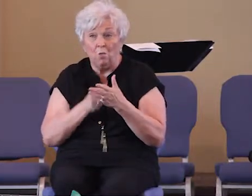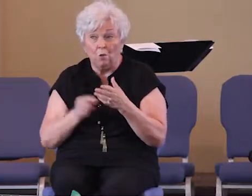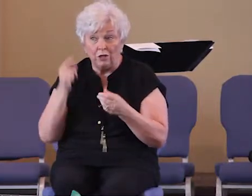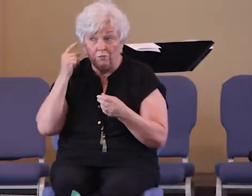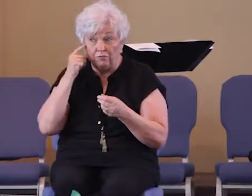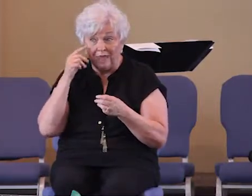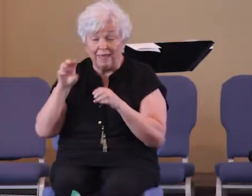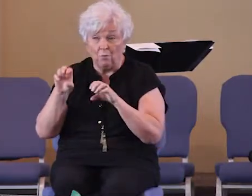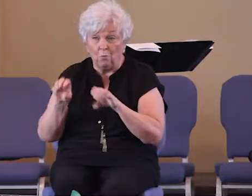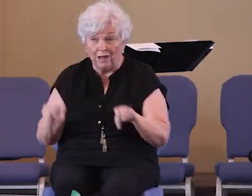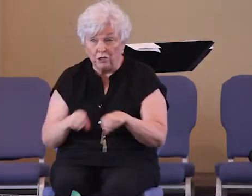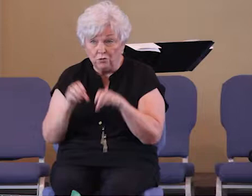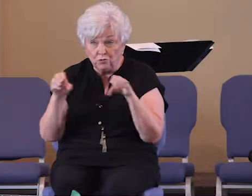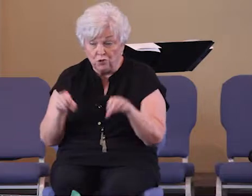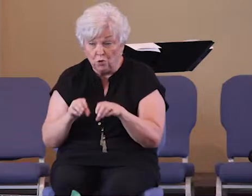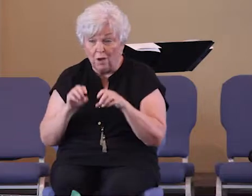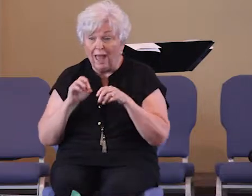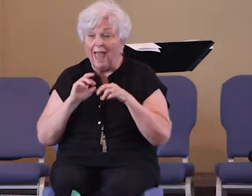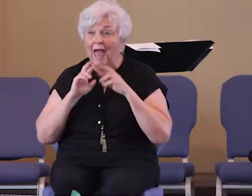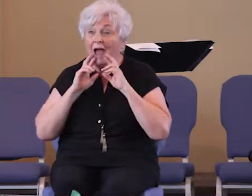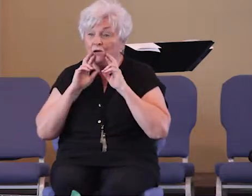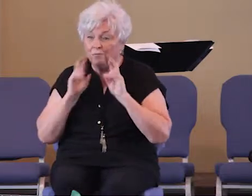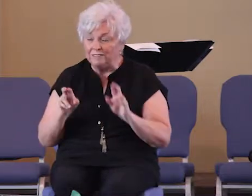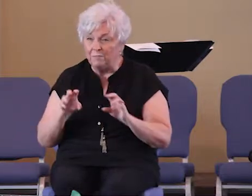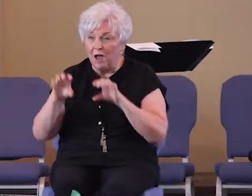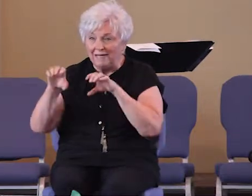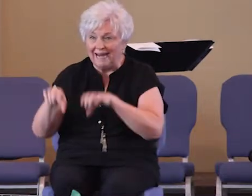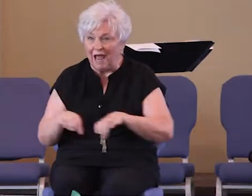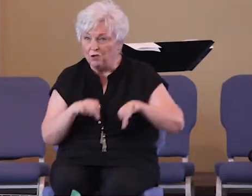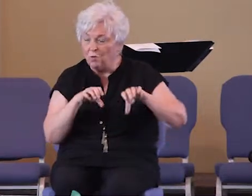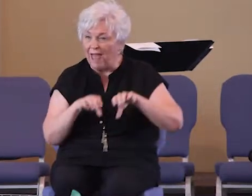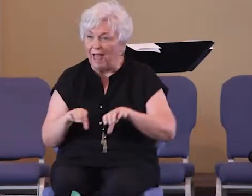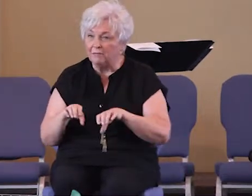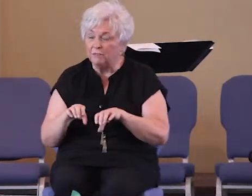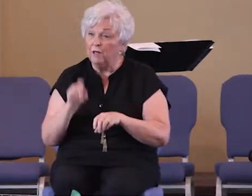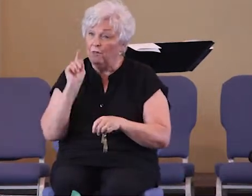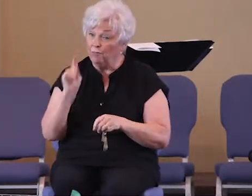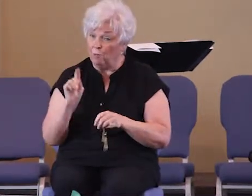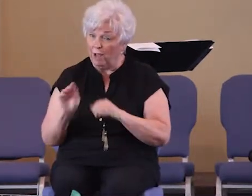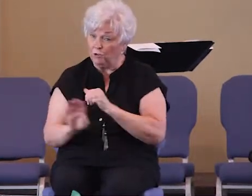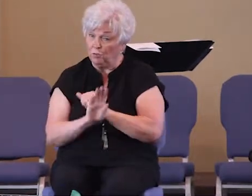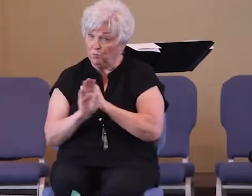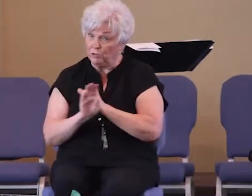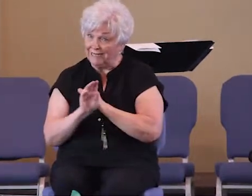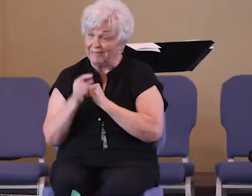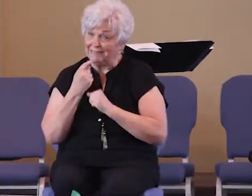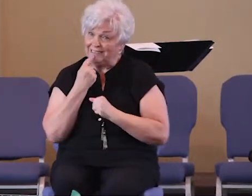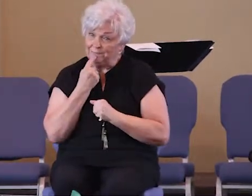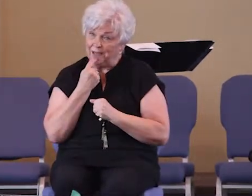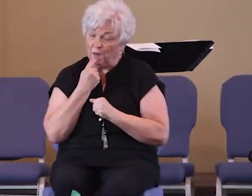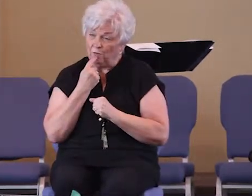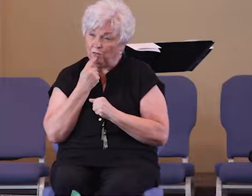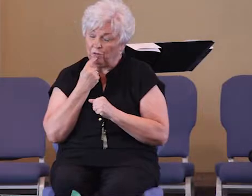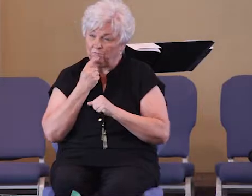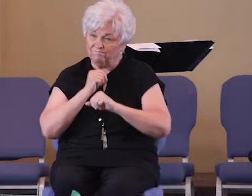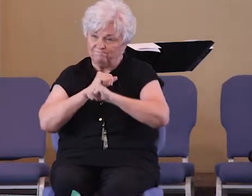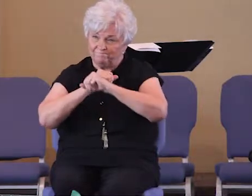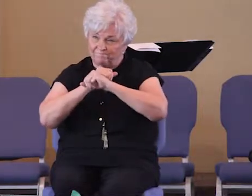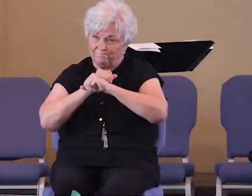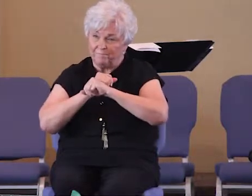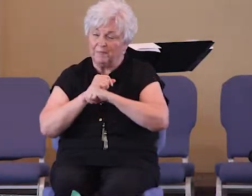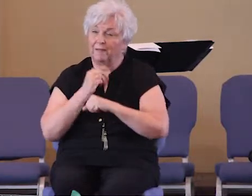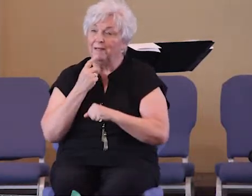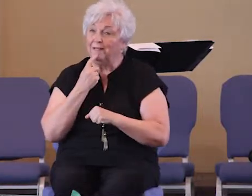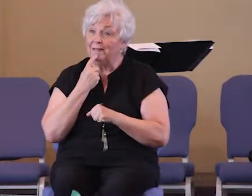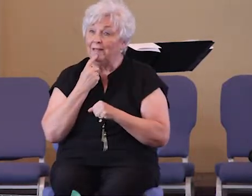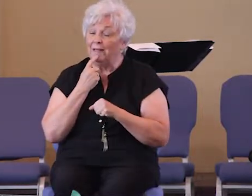how you act. And the one who guards his mouth preserves his life. Man, have you ever said the wrong thing